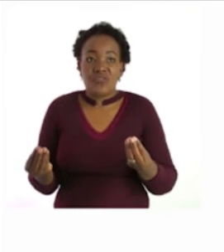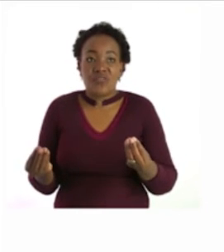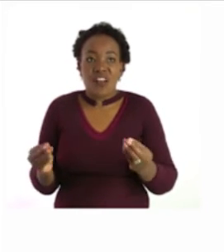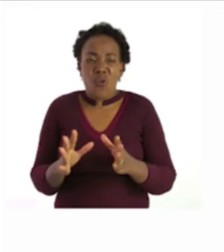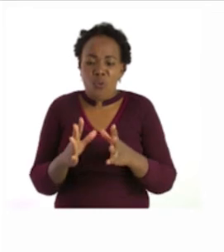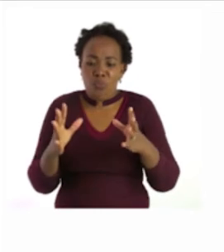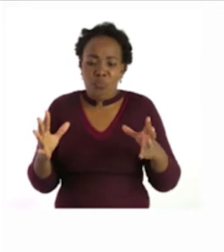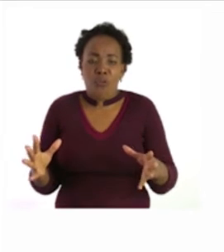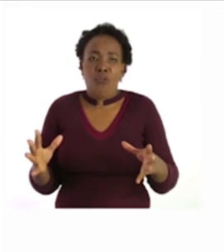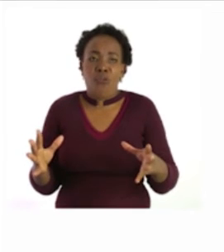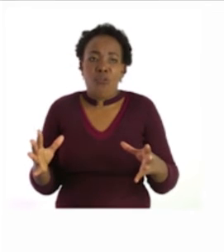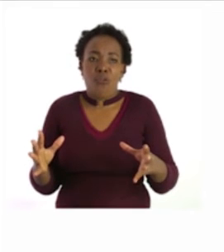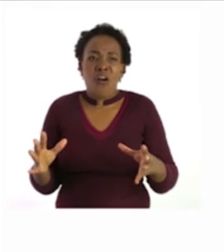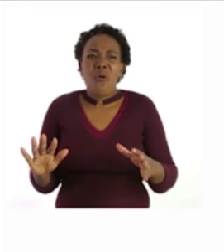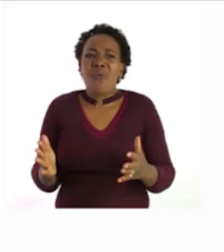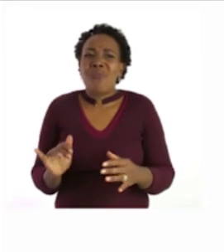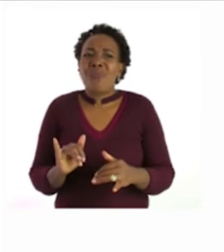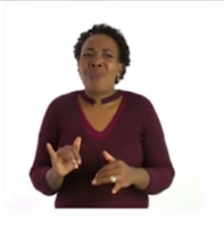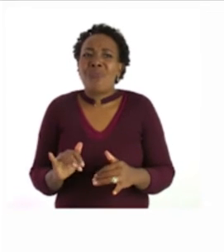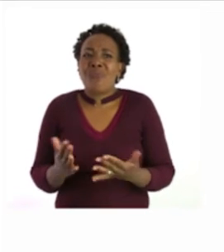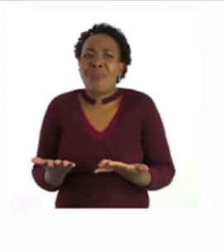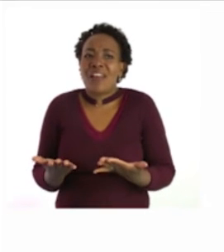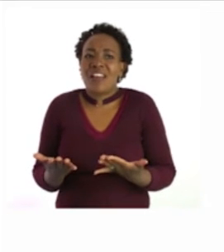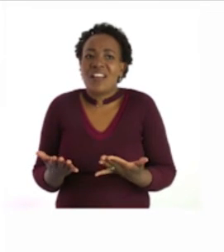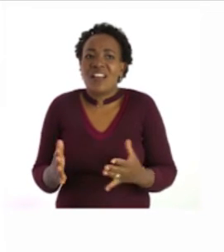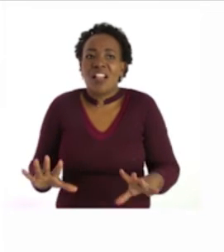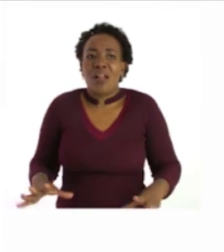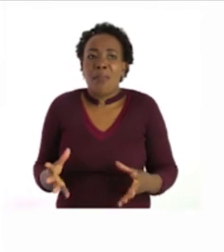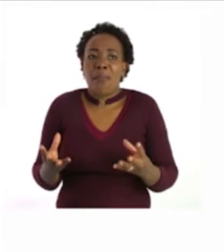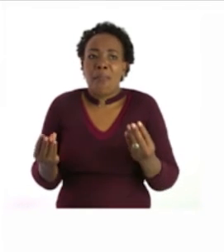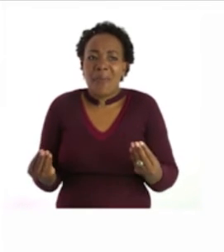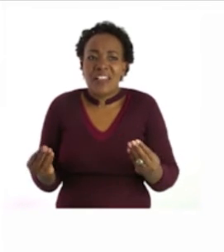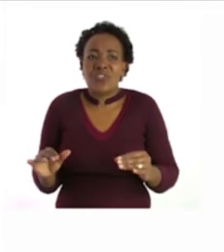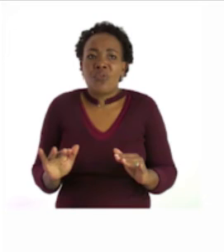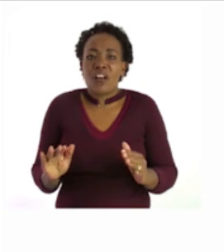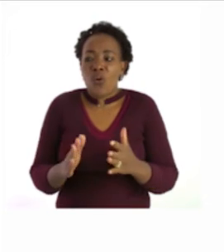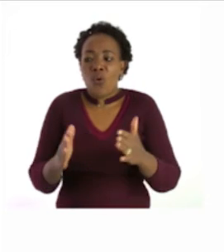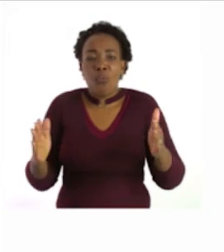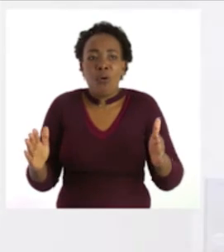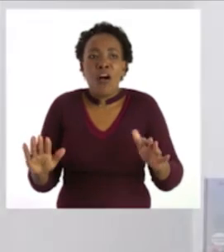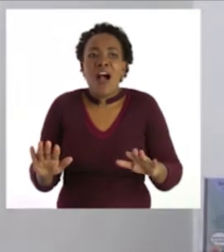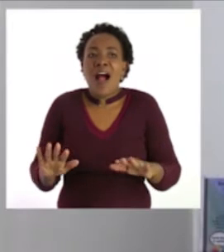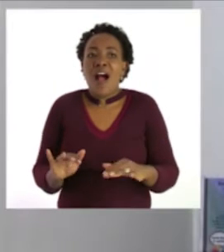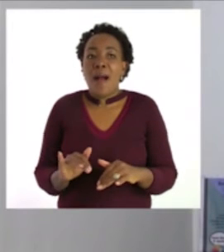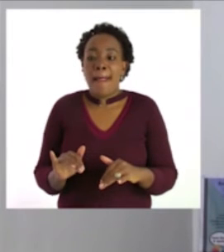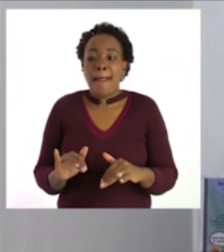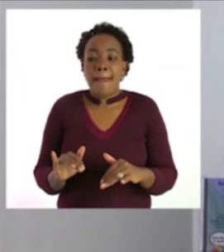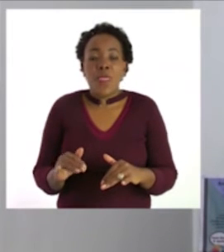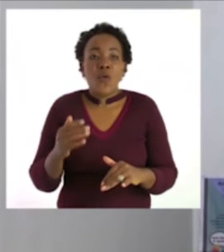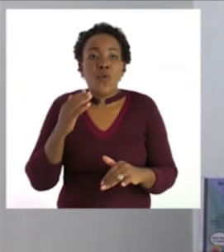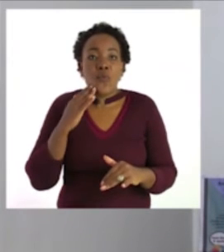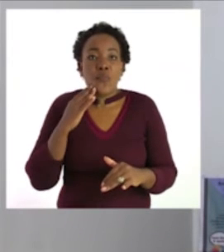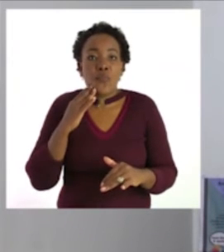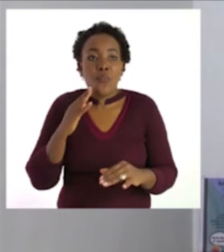Where do we use much? Where do we use more? Okay. We